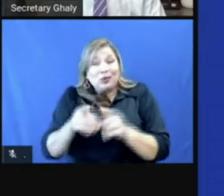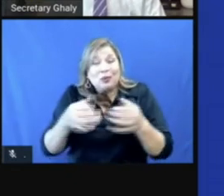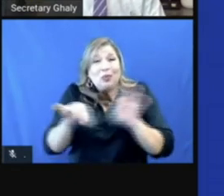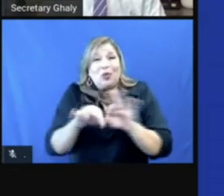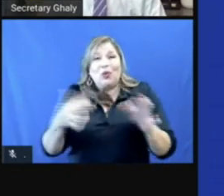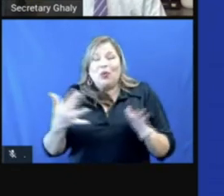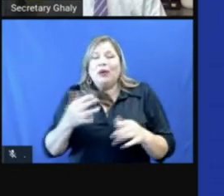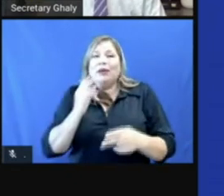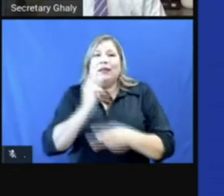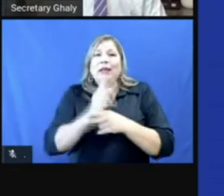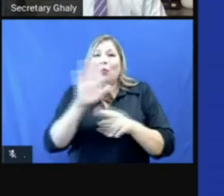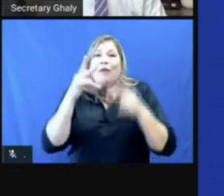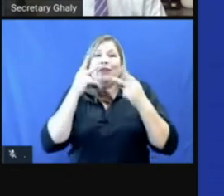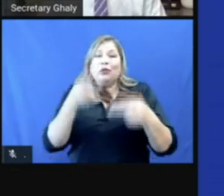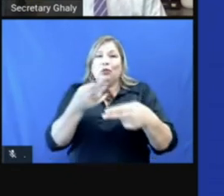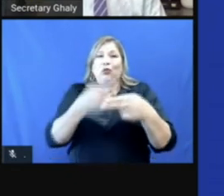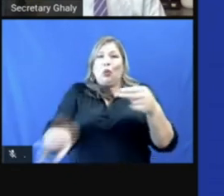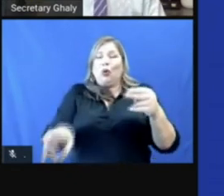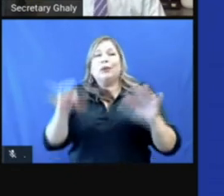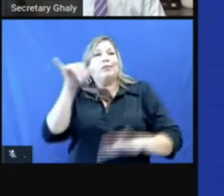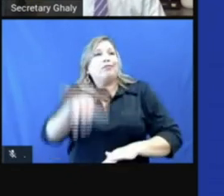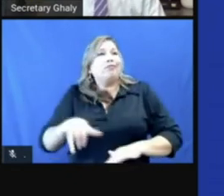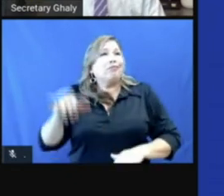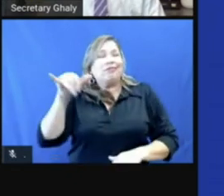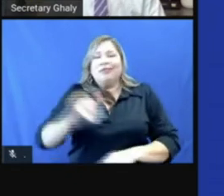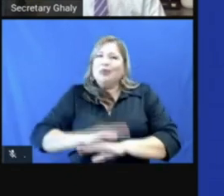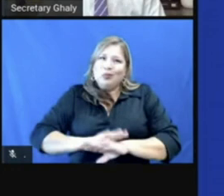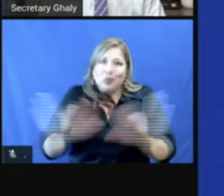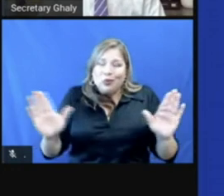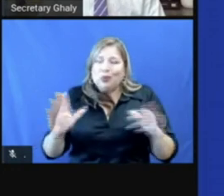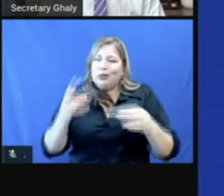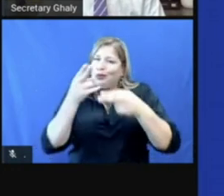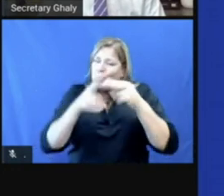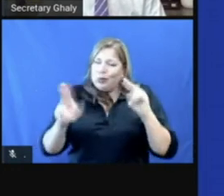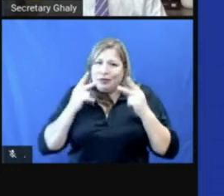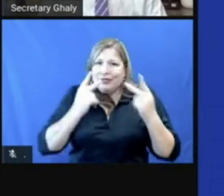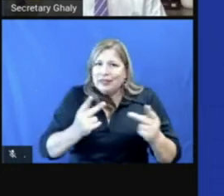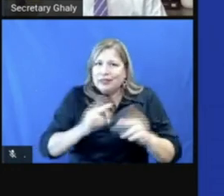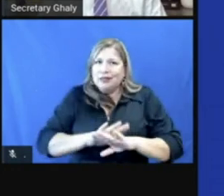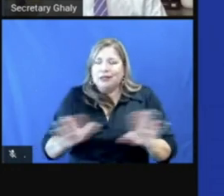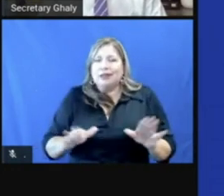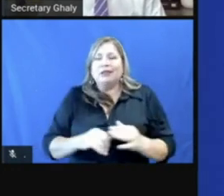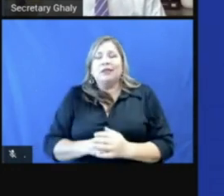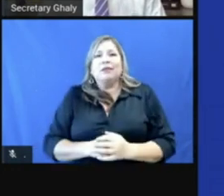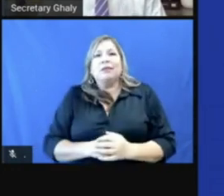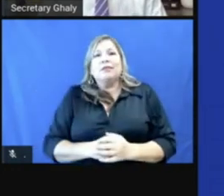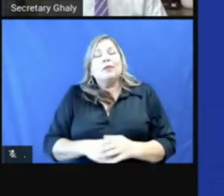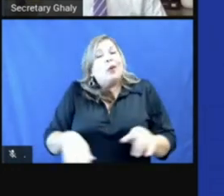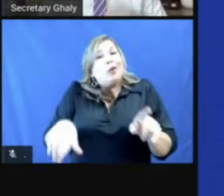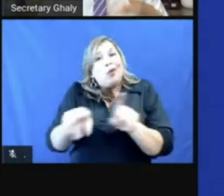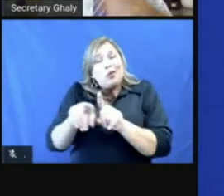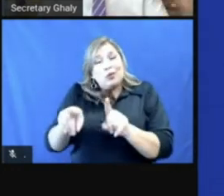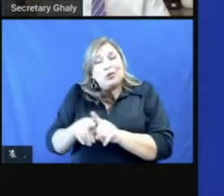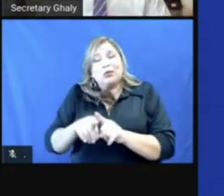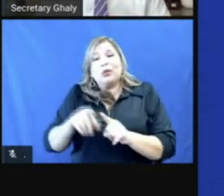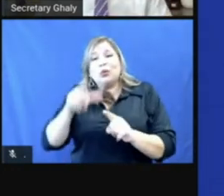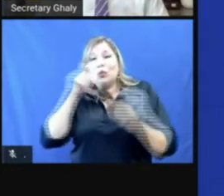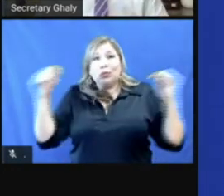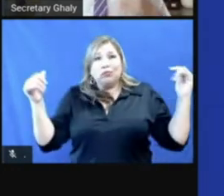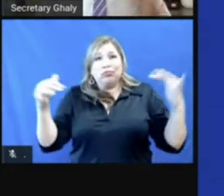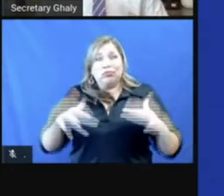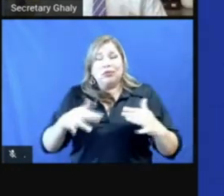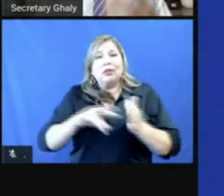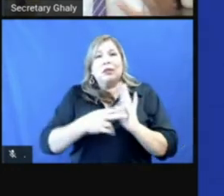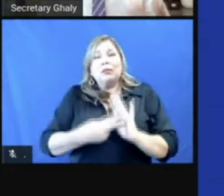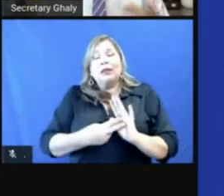We've talked about our California standard that no more than 3 households. This includes your own household, so it's not 3